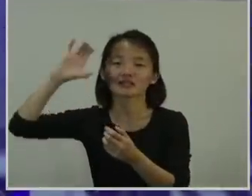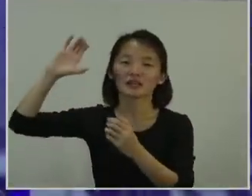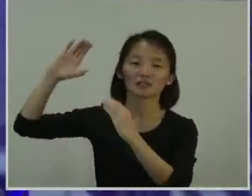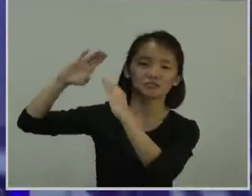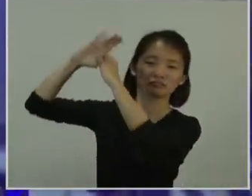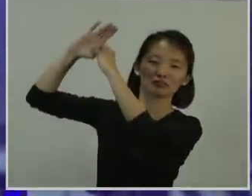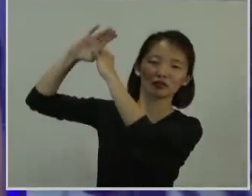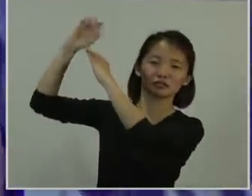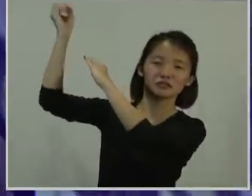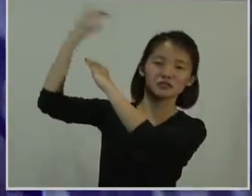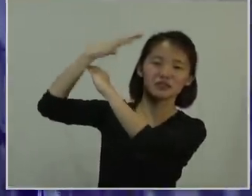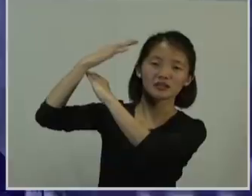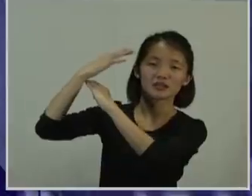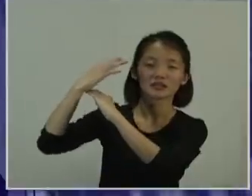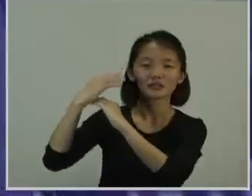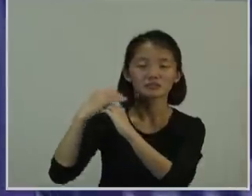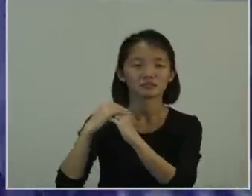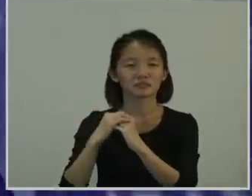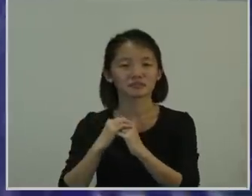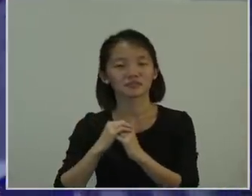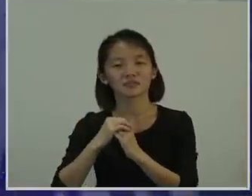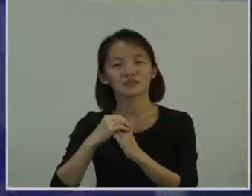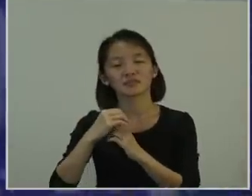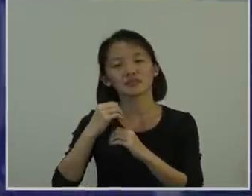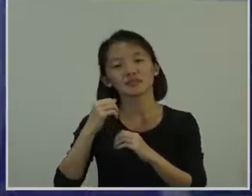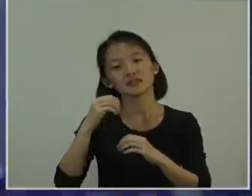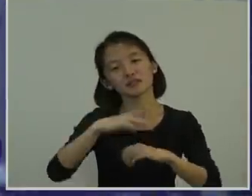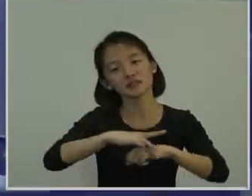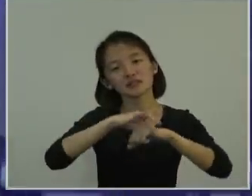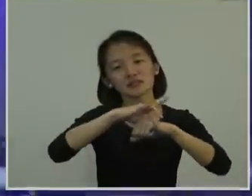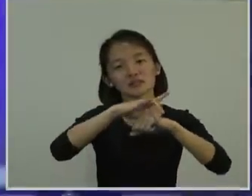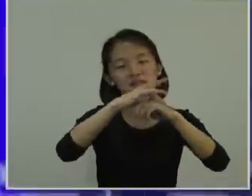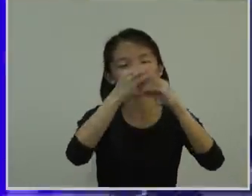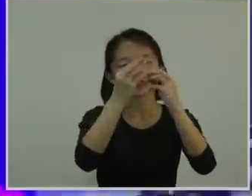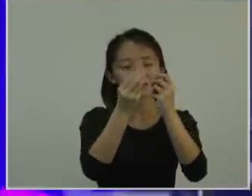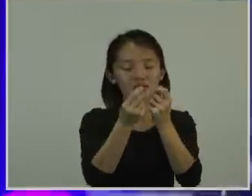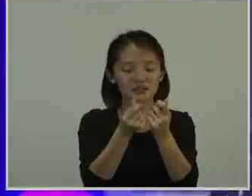be. The earth shall soon